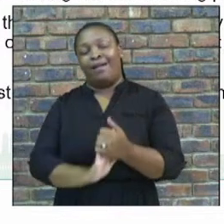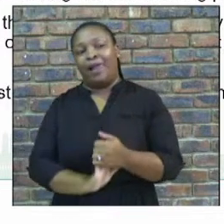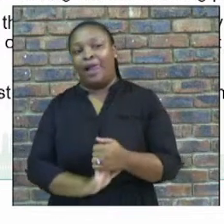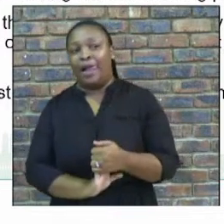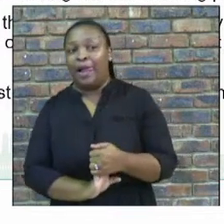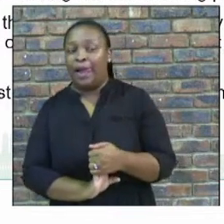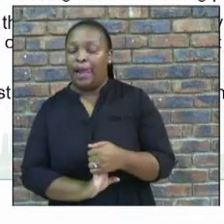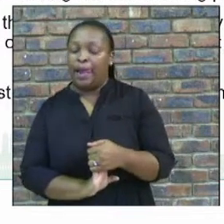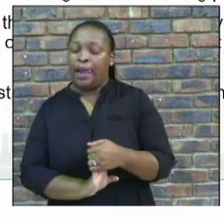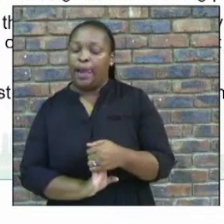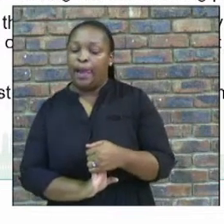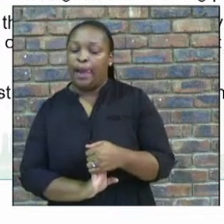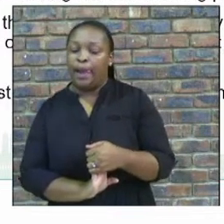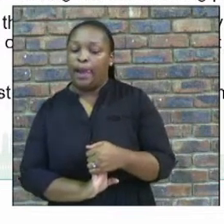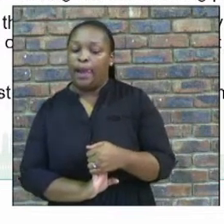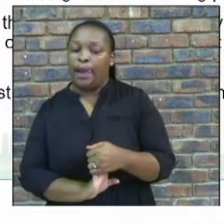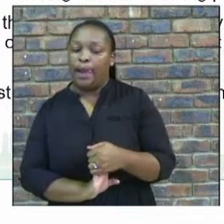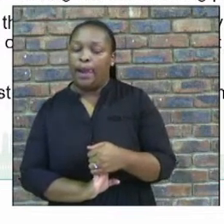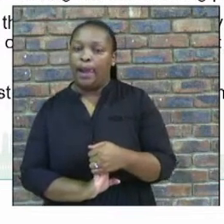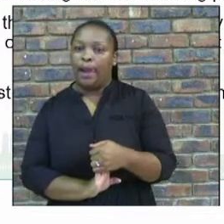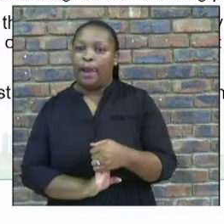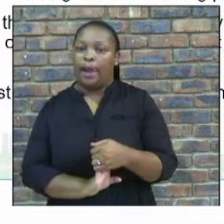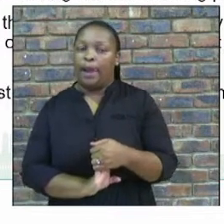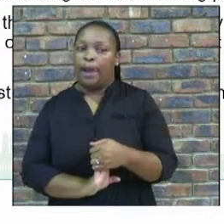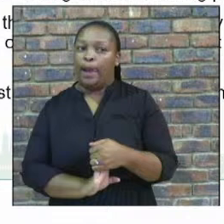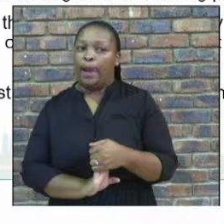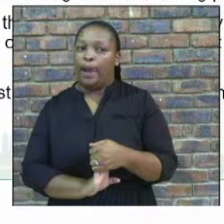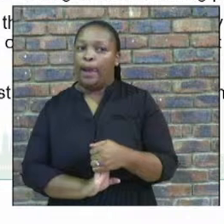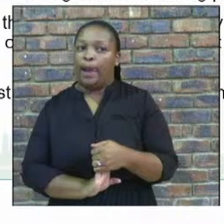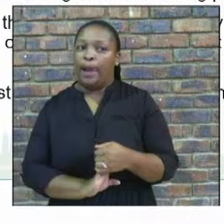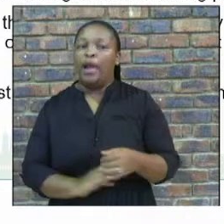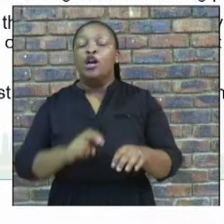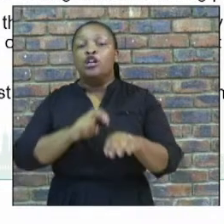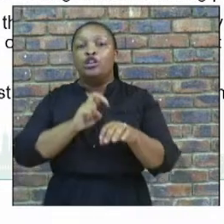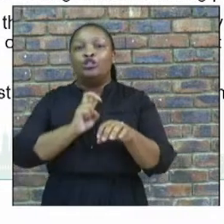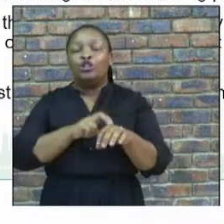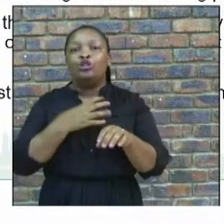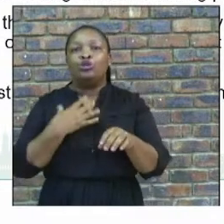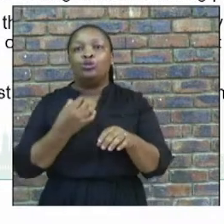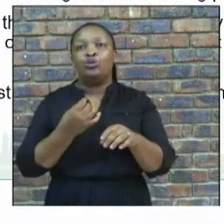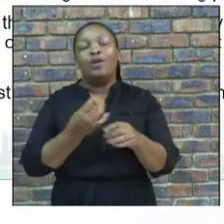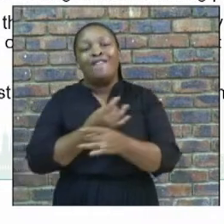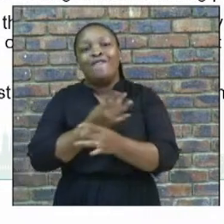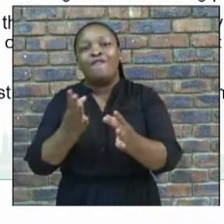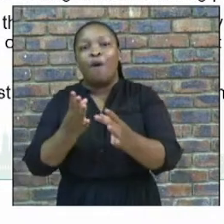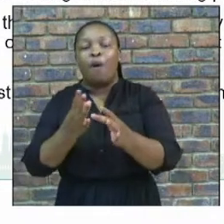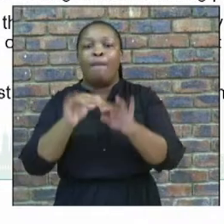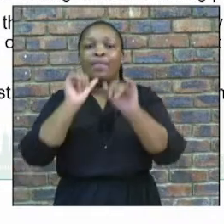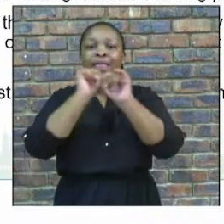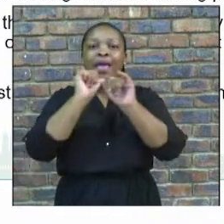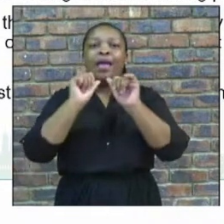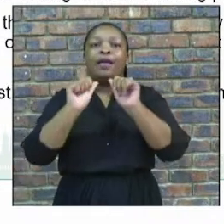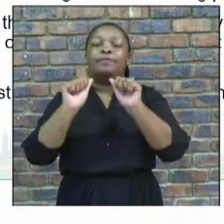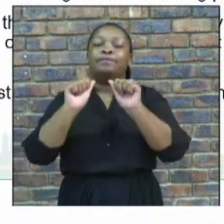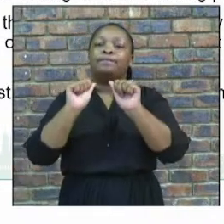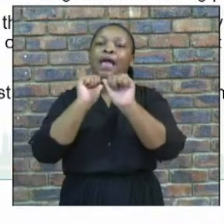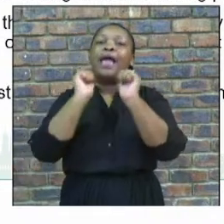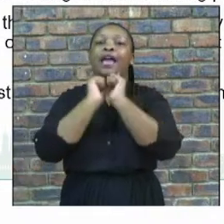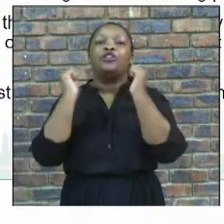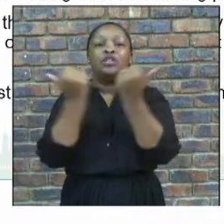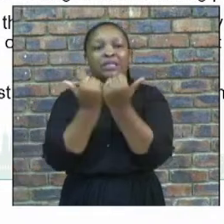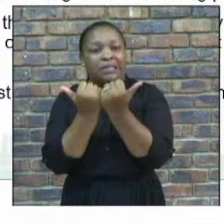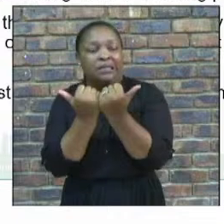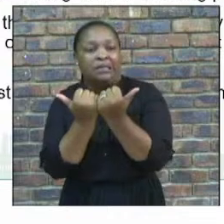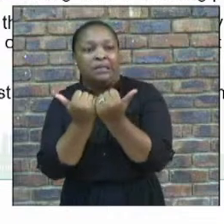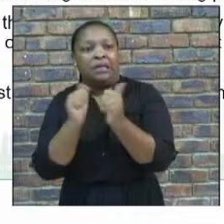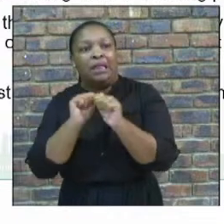made, you need to notify the agency within 5 days. So when you have done your